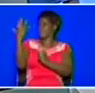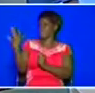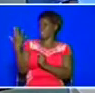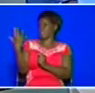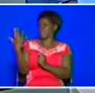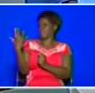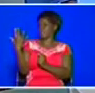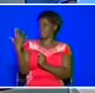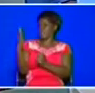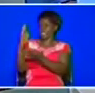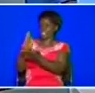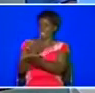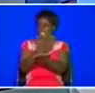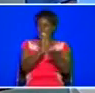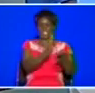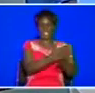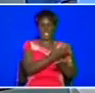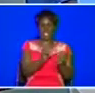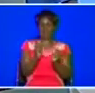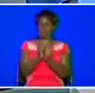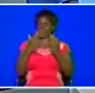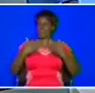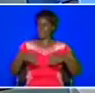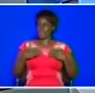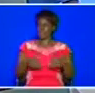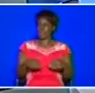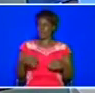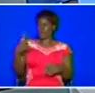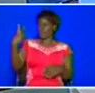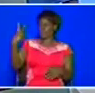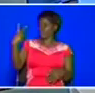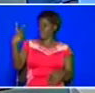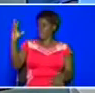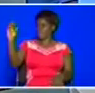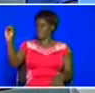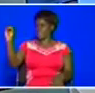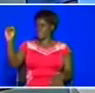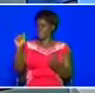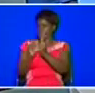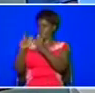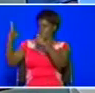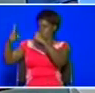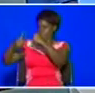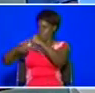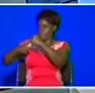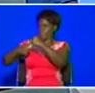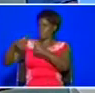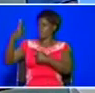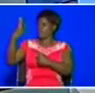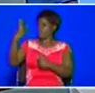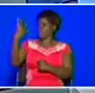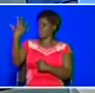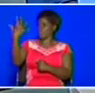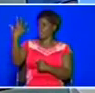you divide that by the population estimate mm-hmm. of 2016, mm-hmm. which is